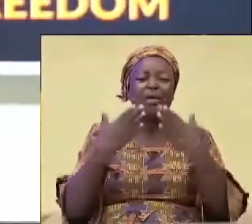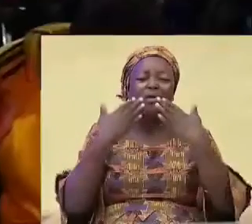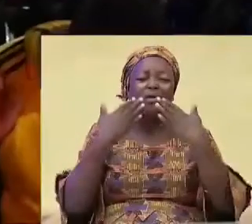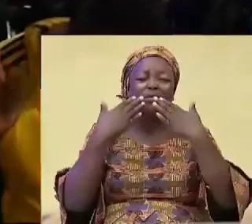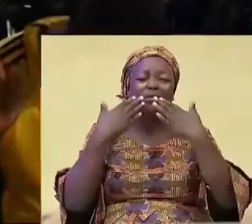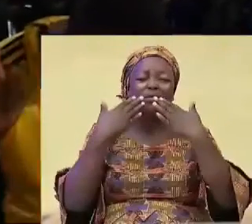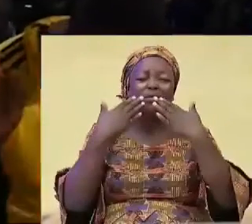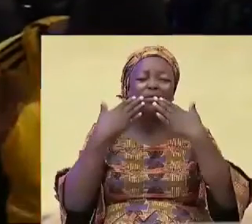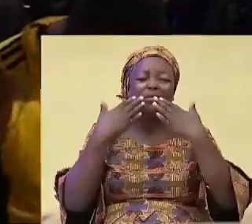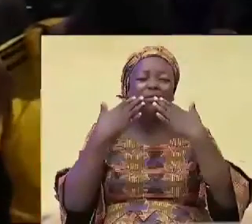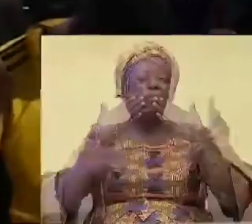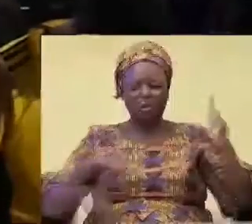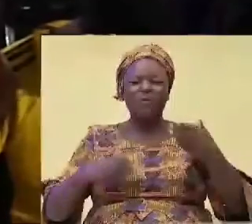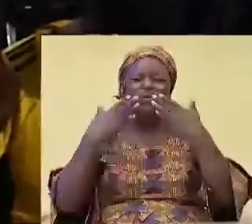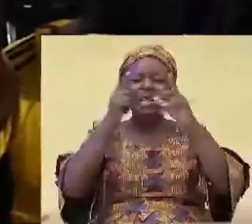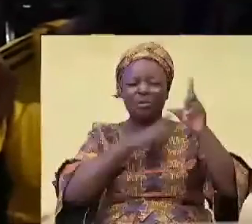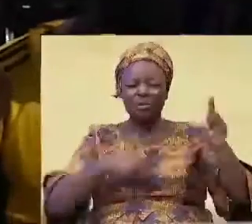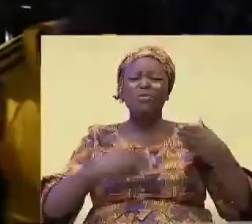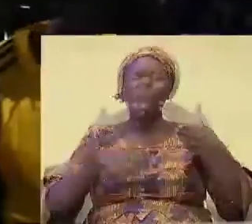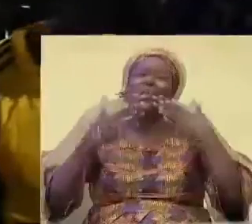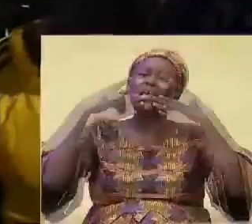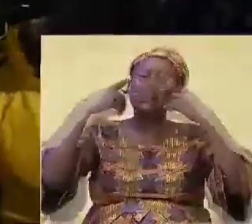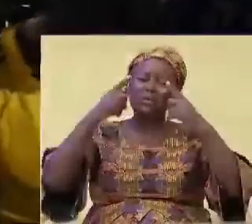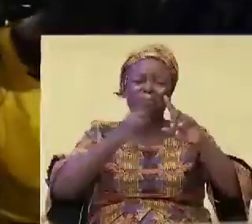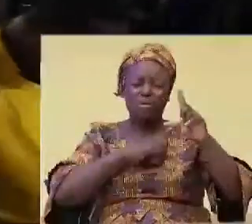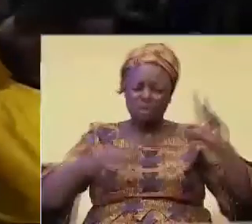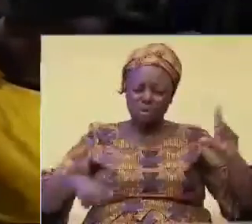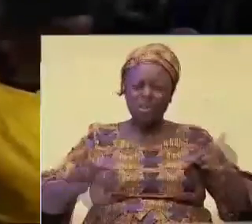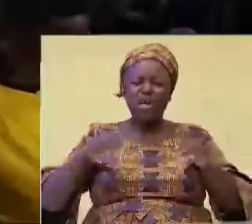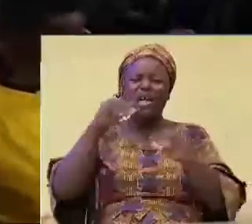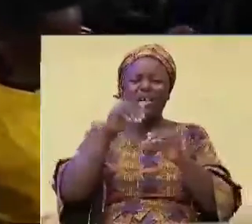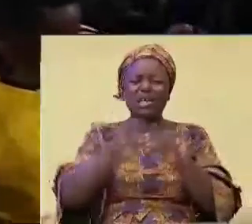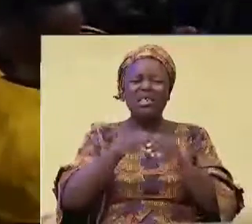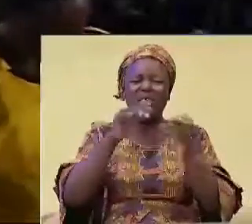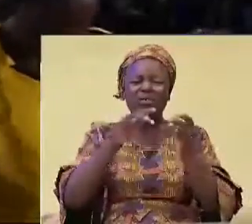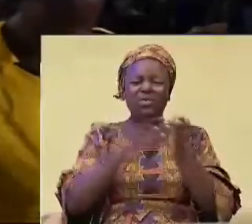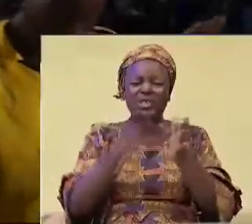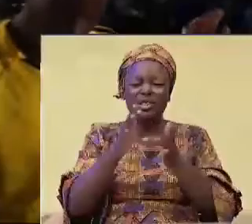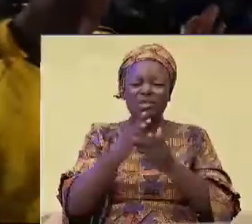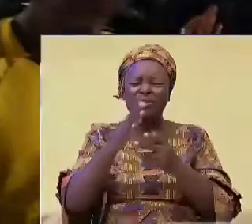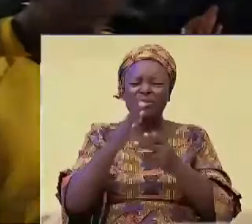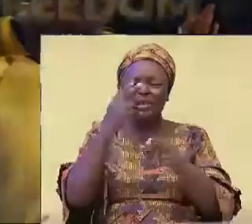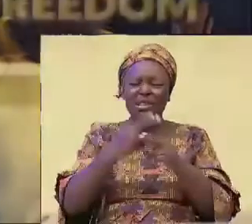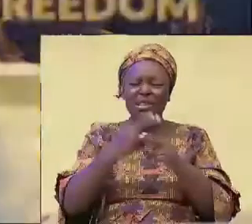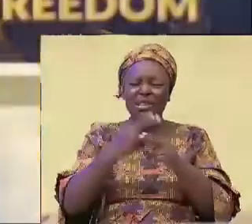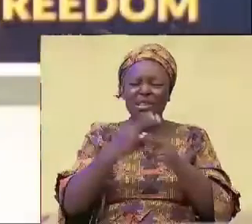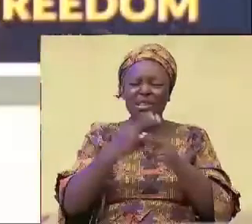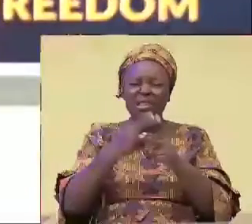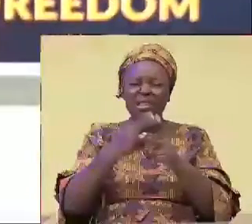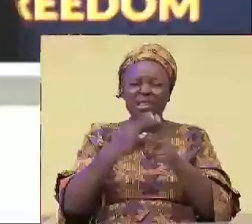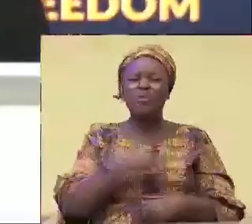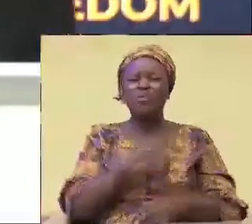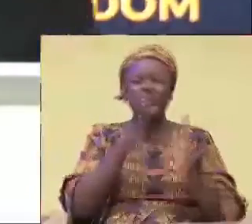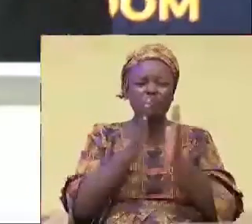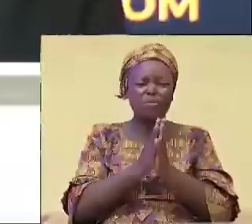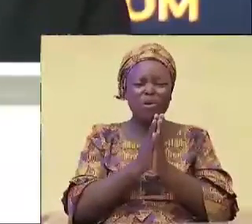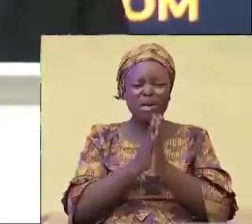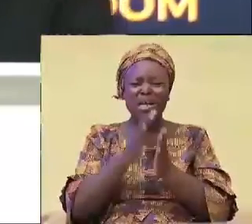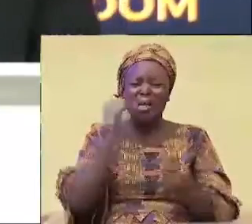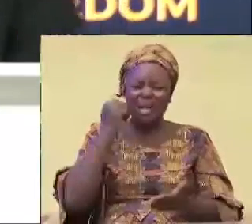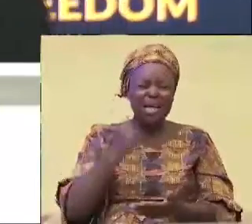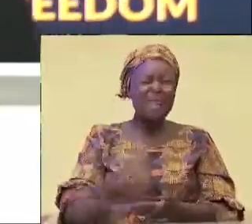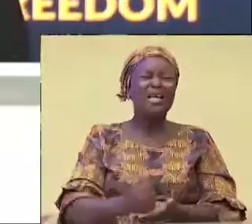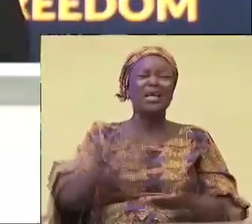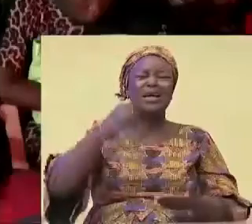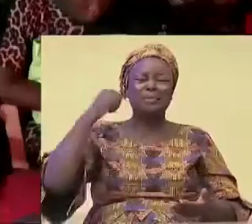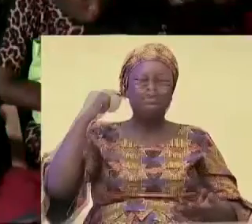Jesus' name. Thank you, Lord. Thank you, Lord. Thank you, Lord. In Jesus' name,